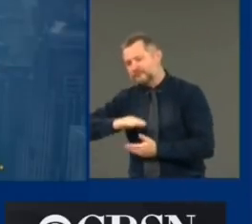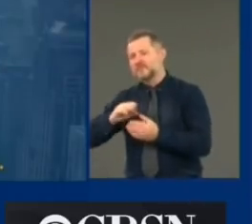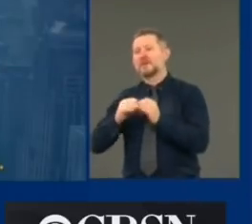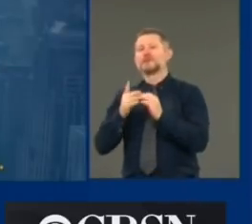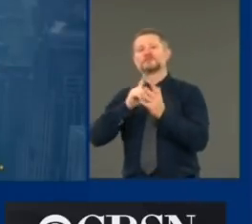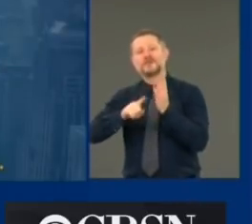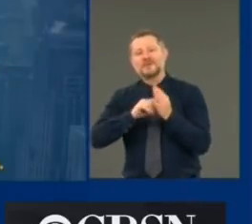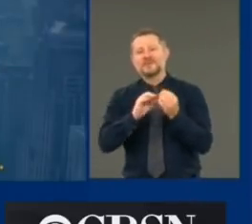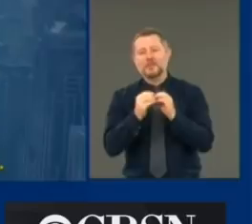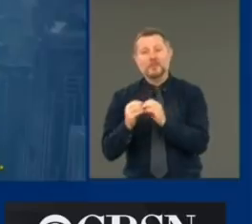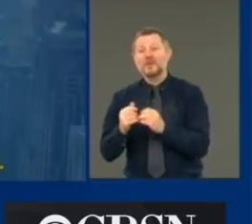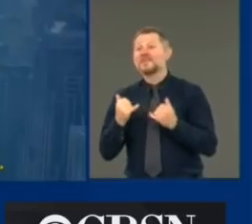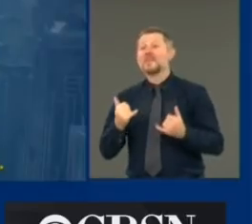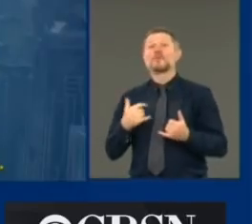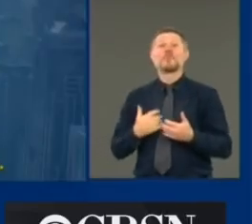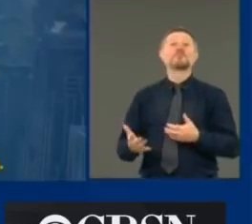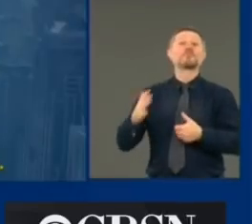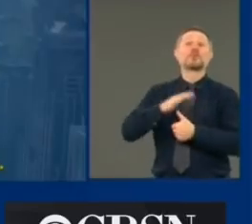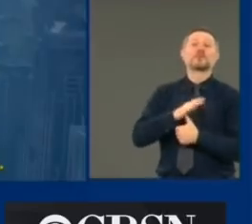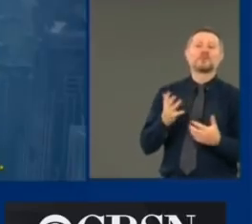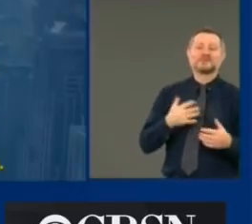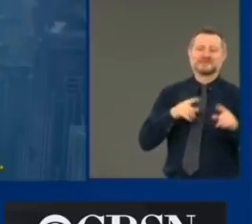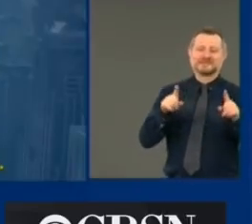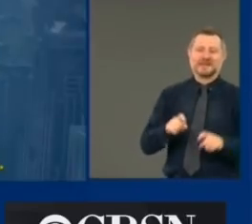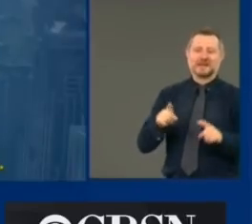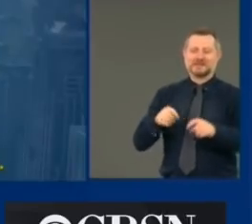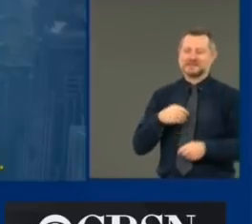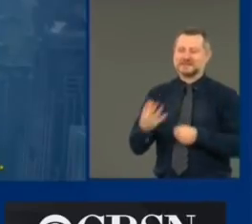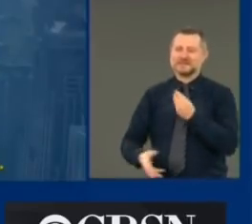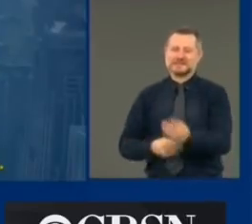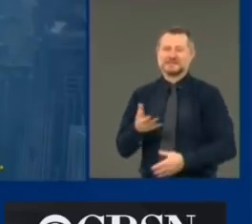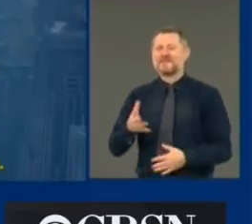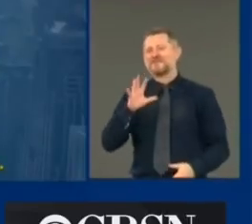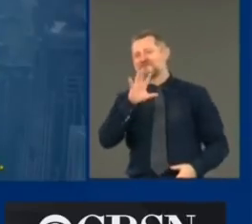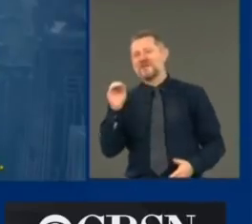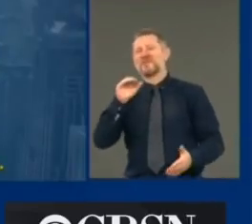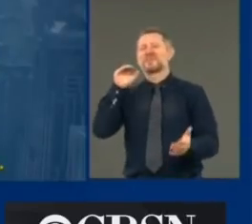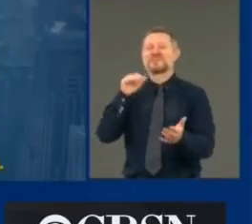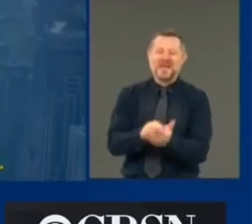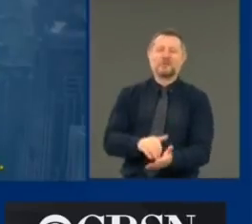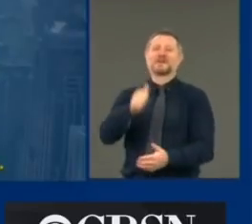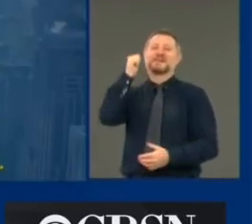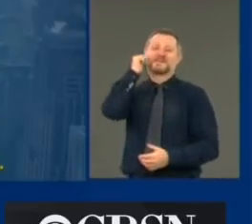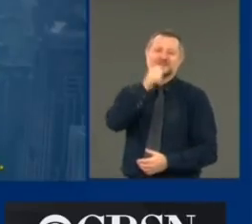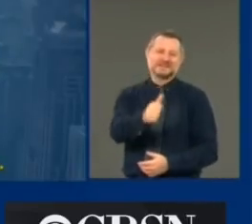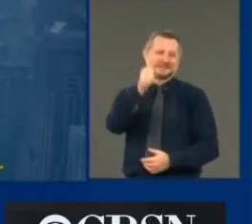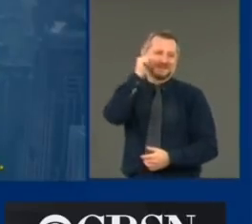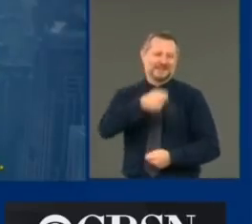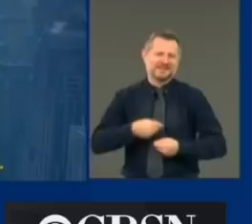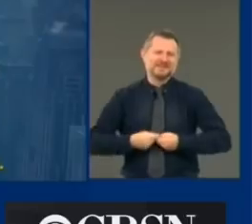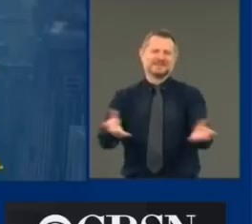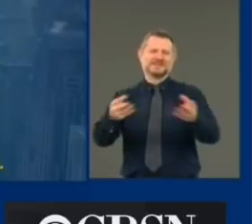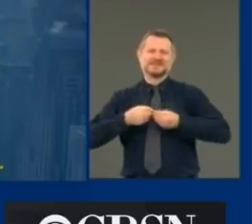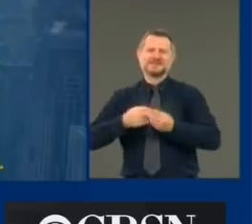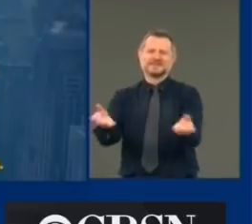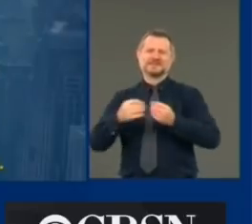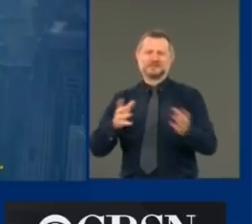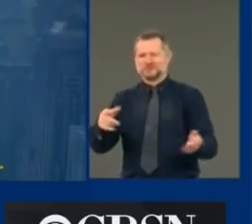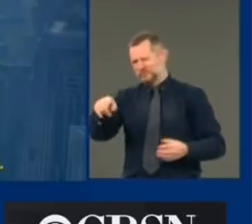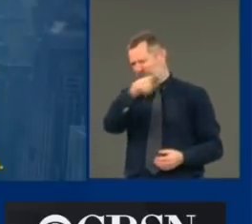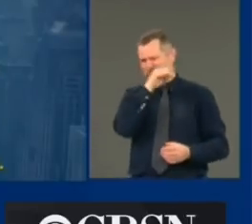day-to-day tests. We do 50,000 tests per day across the state. You know what the tests